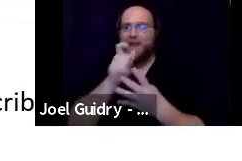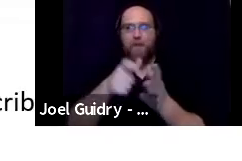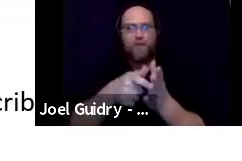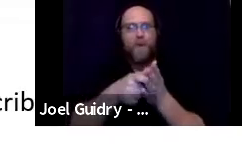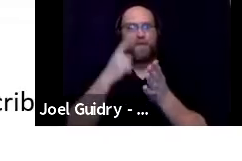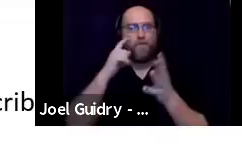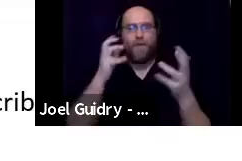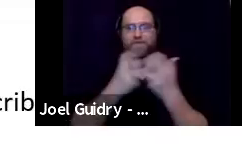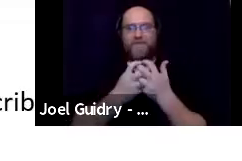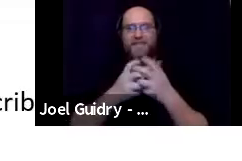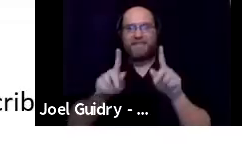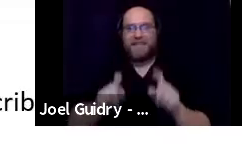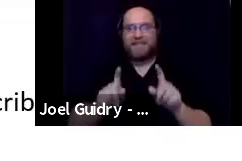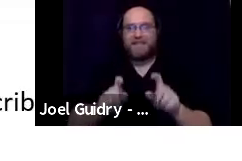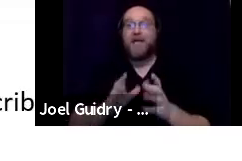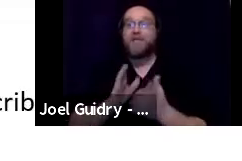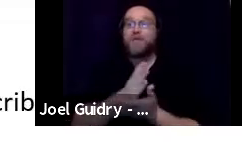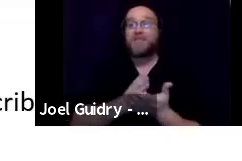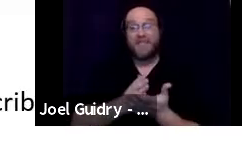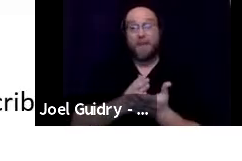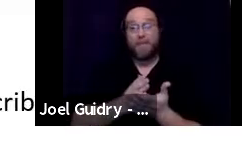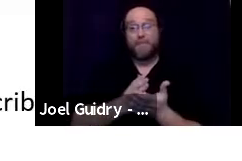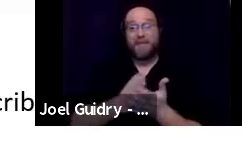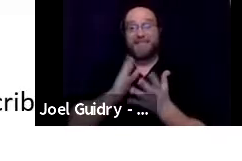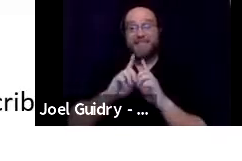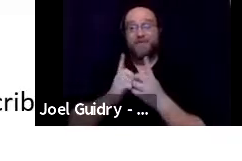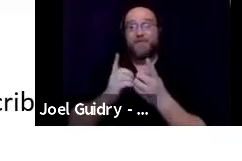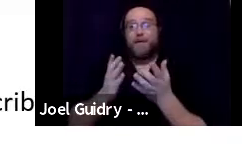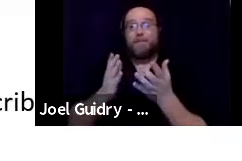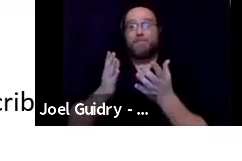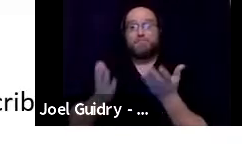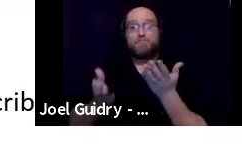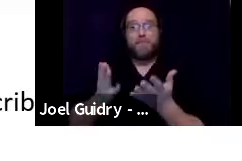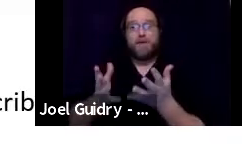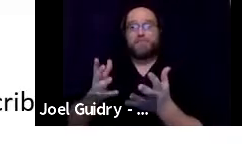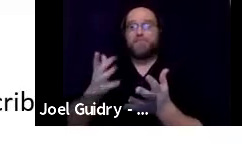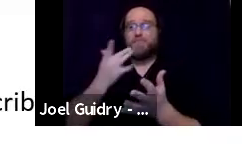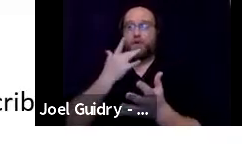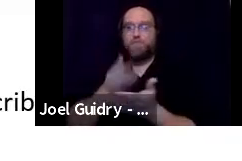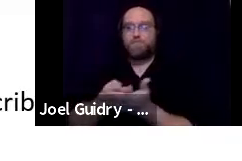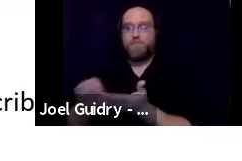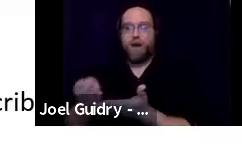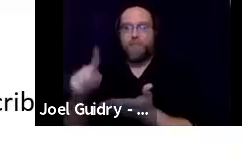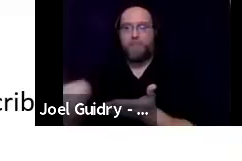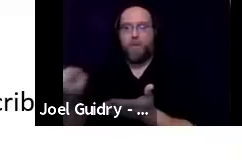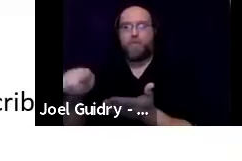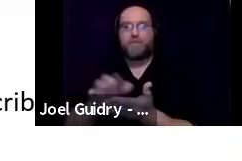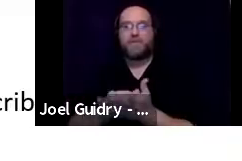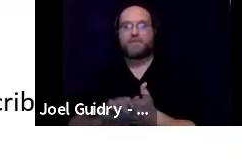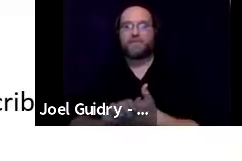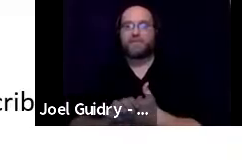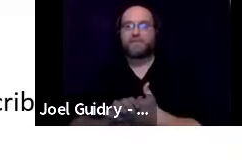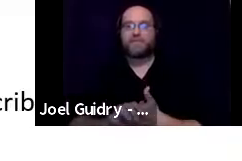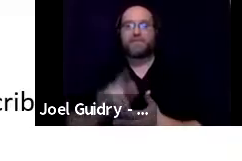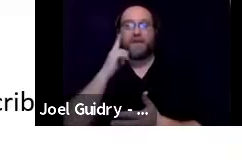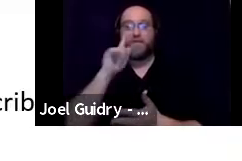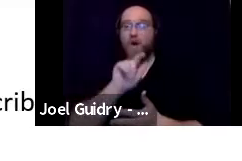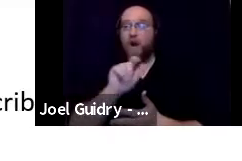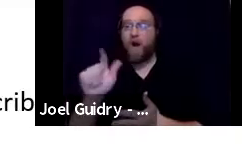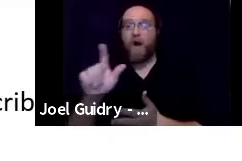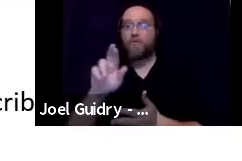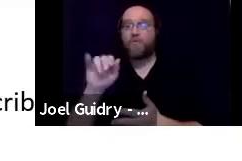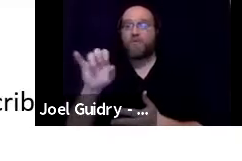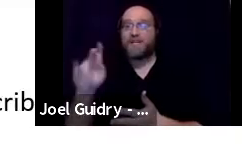may choose to purchase those. And for all risk levels, different face coverings and respirator options